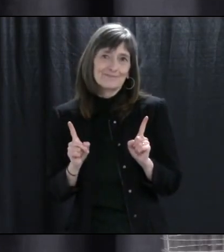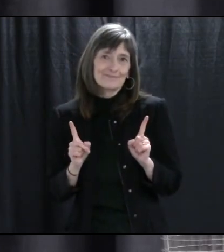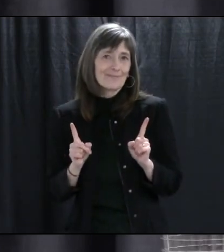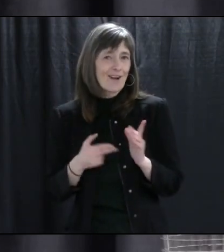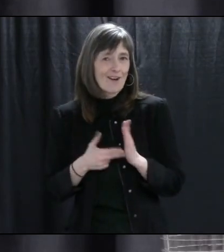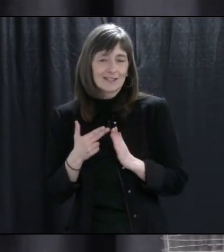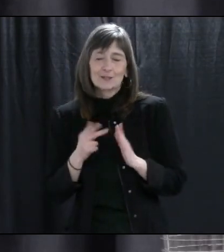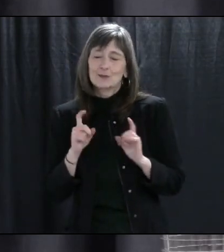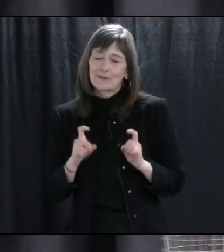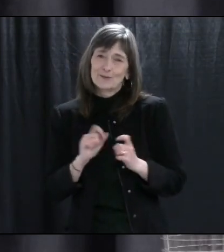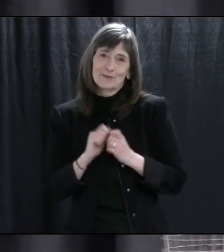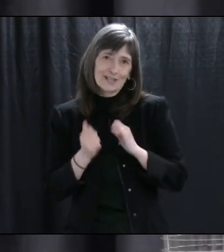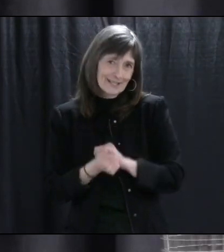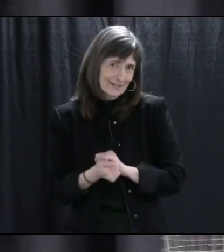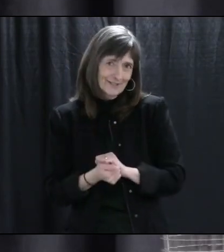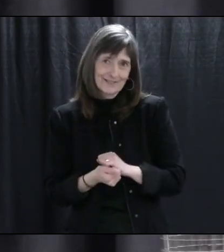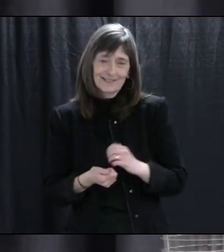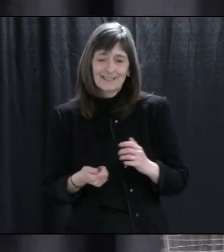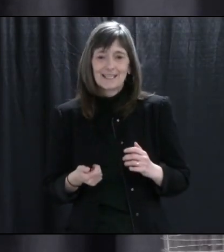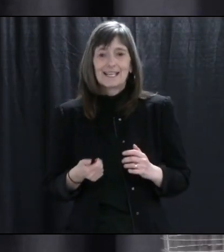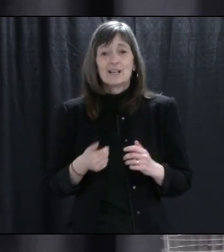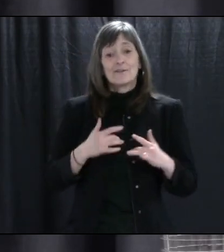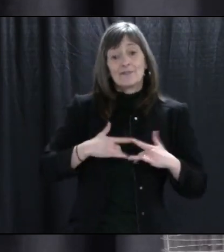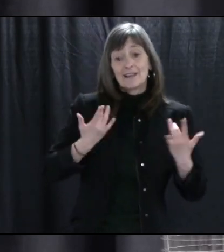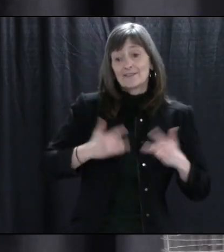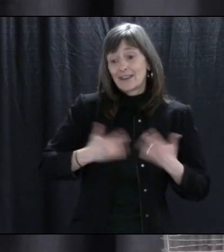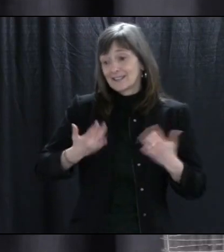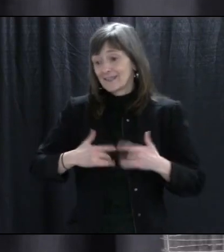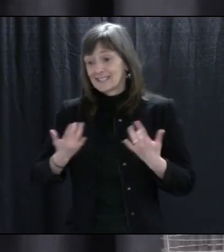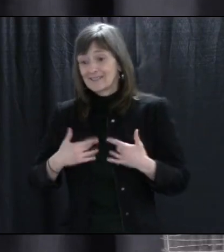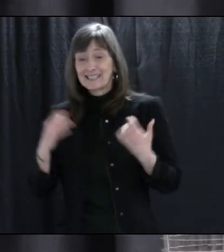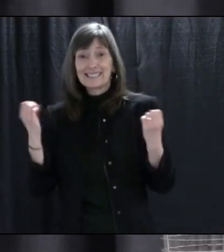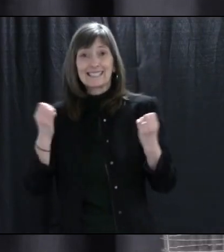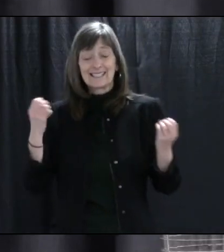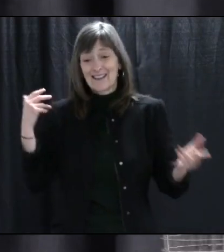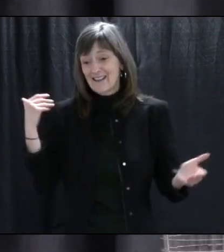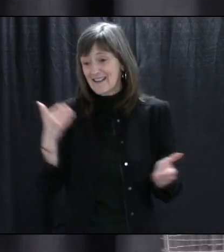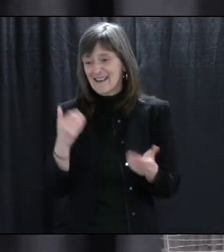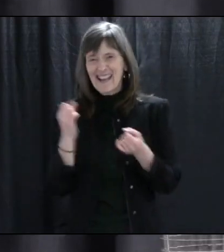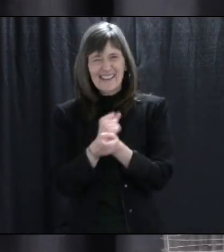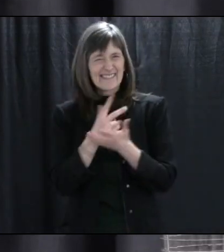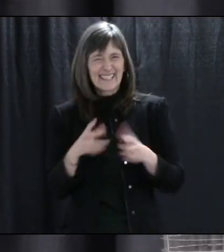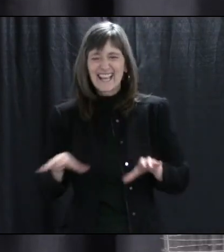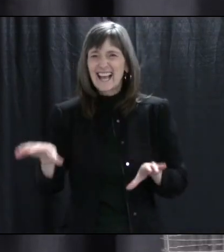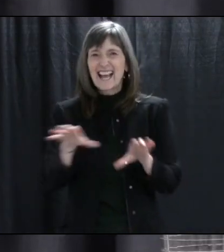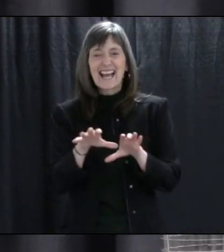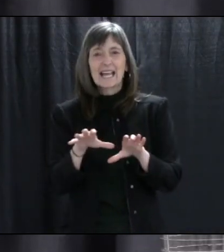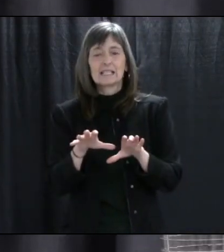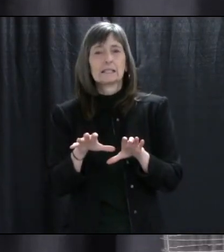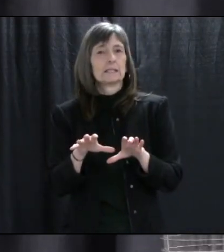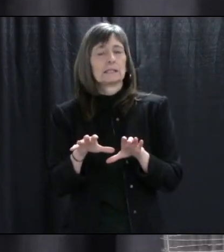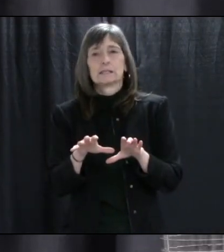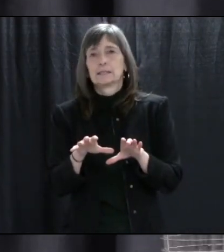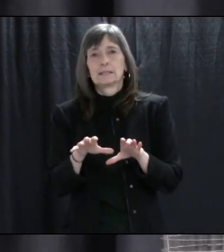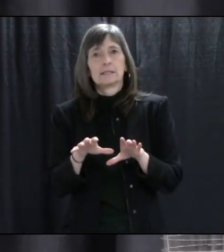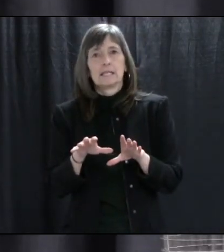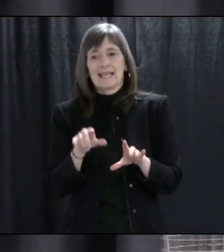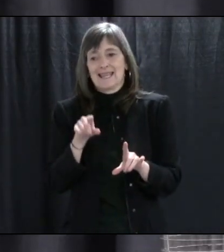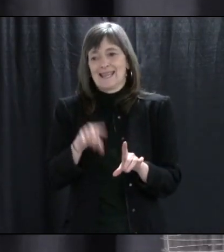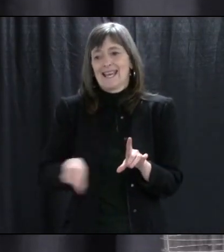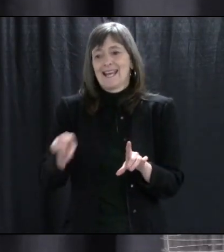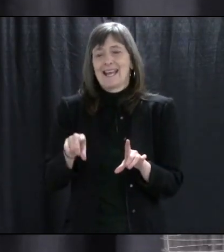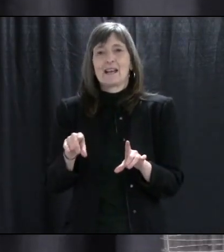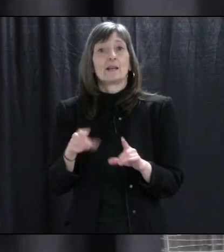do. Because the problem with all of these events and our entire approach is that they are predicated, they're built